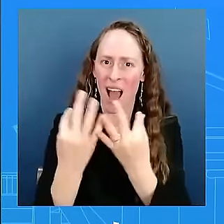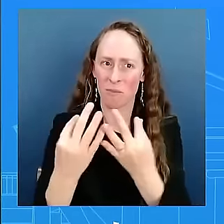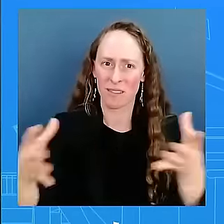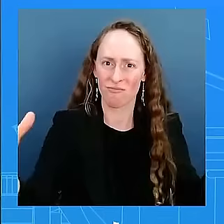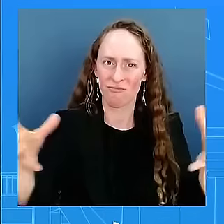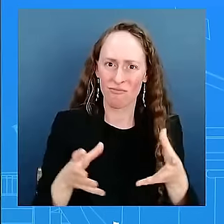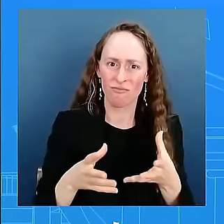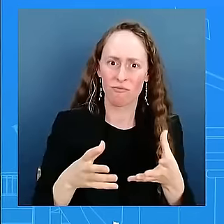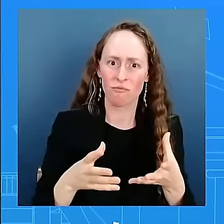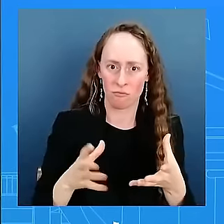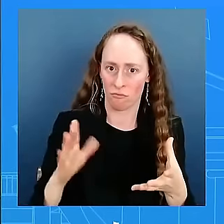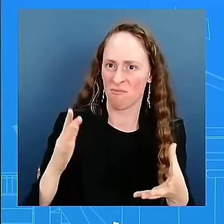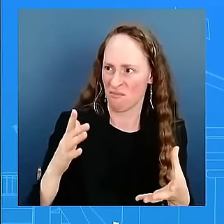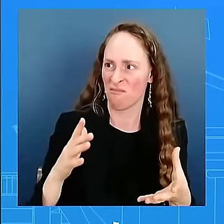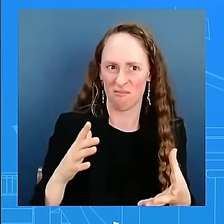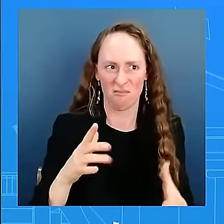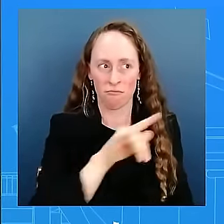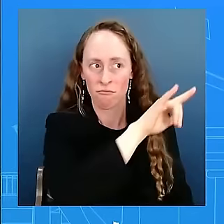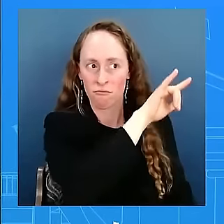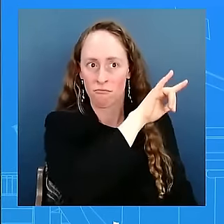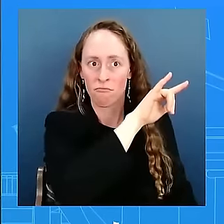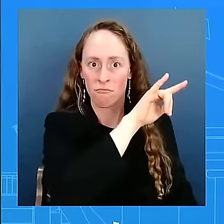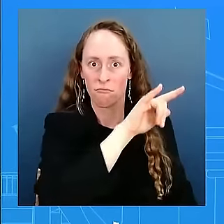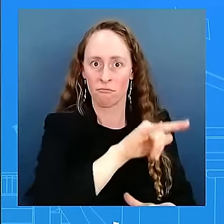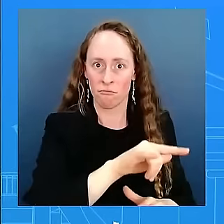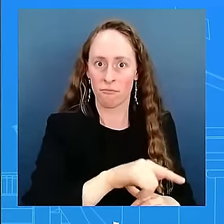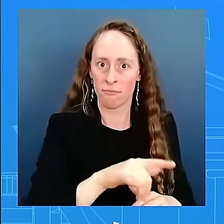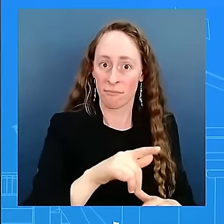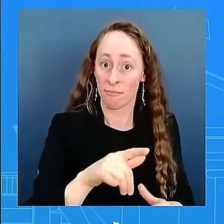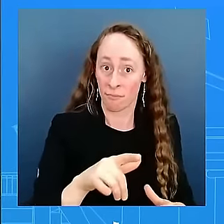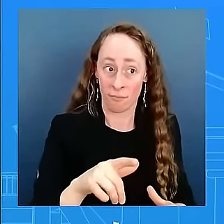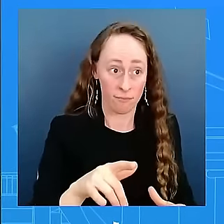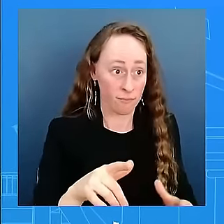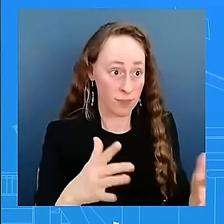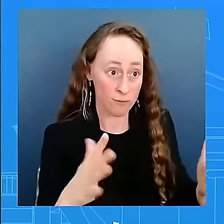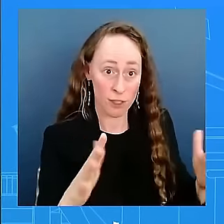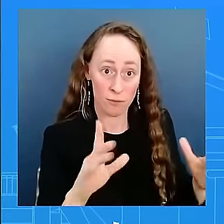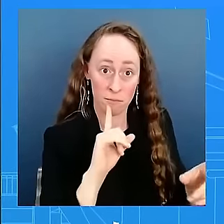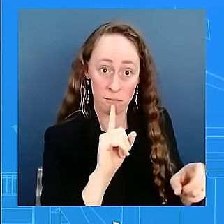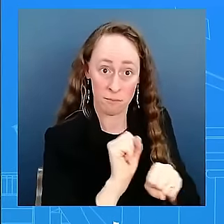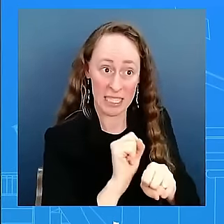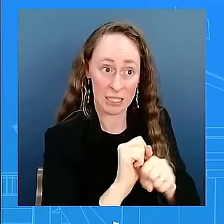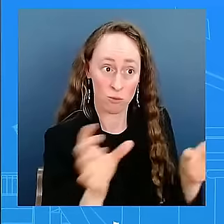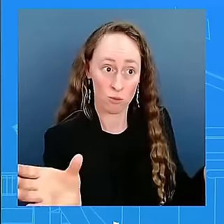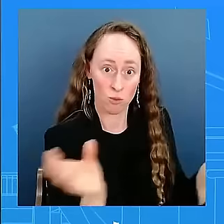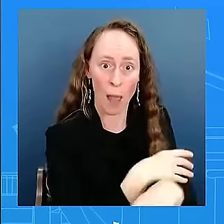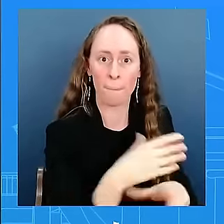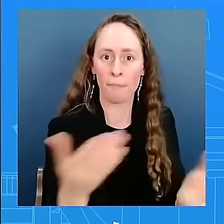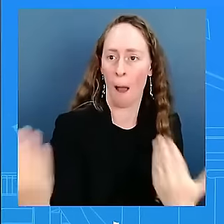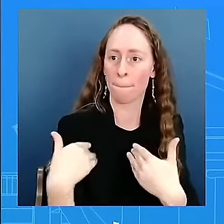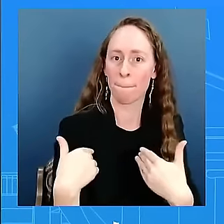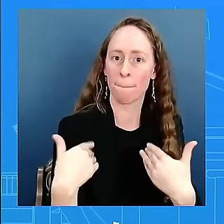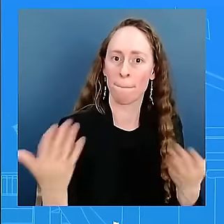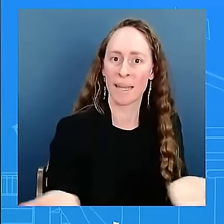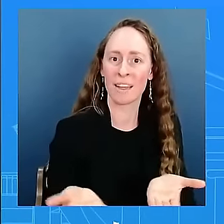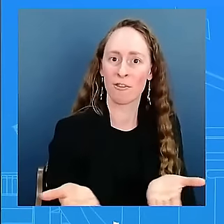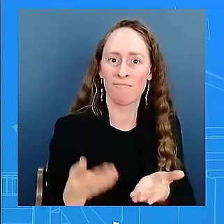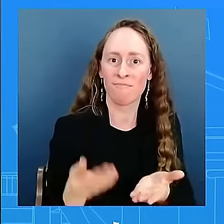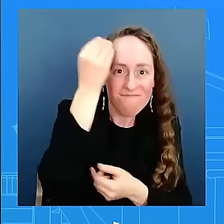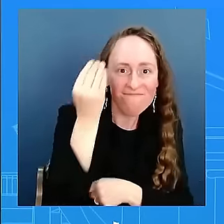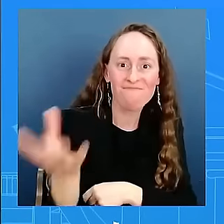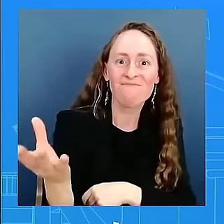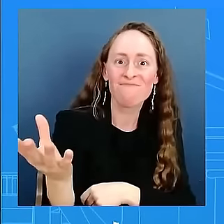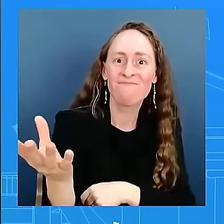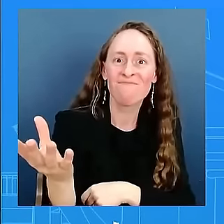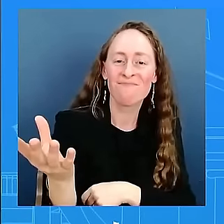in Ankara that the exchange was complete. And he was able to give them the news directly that the exchange was in fact